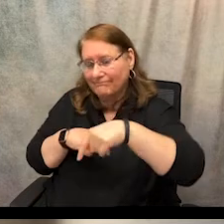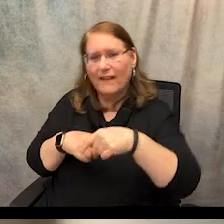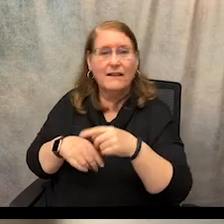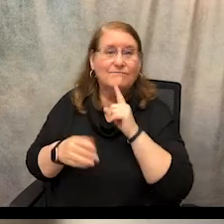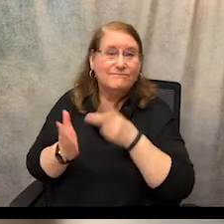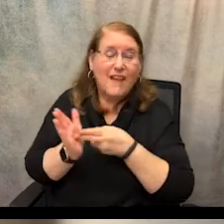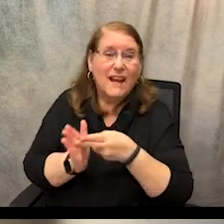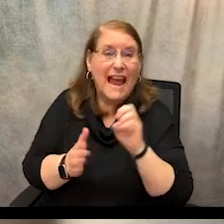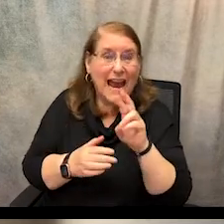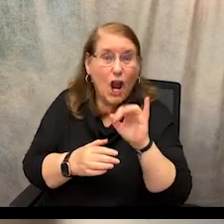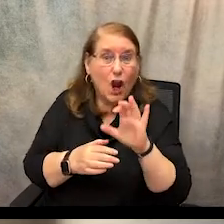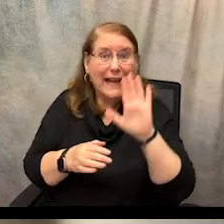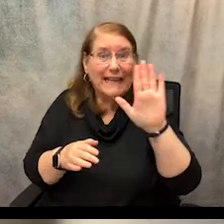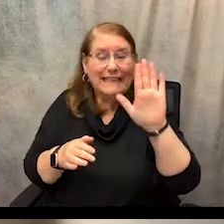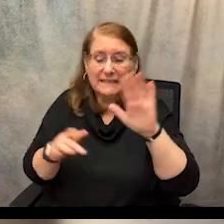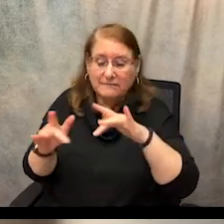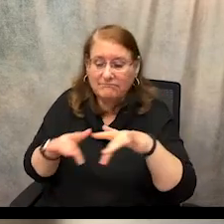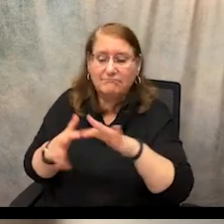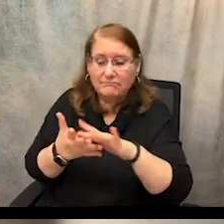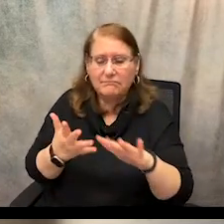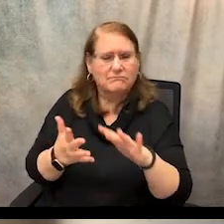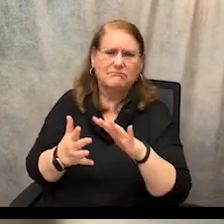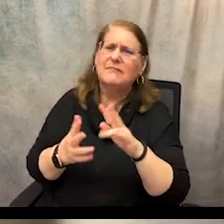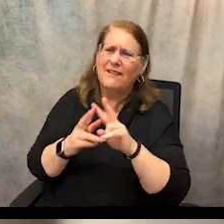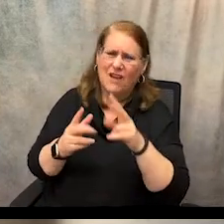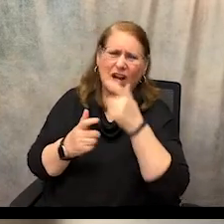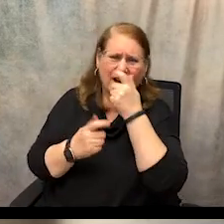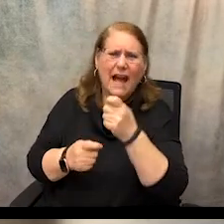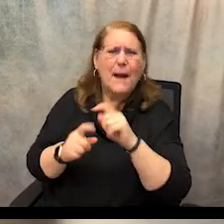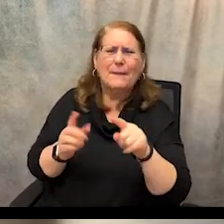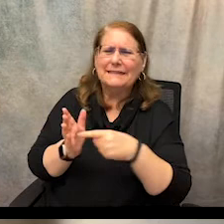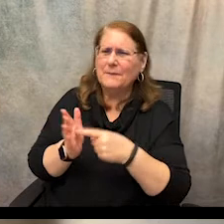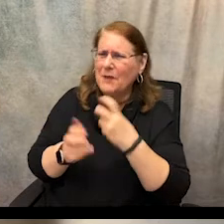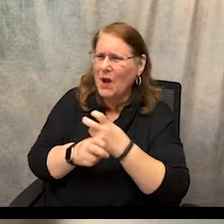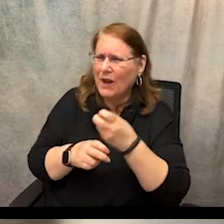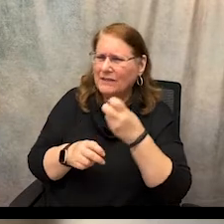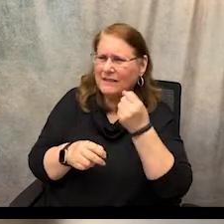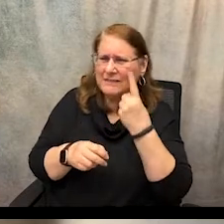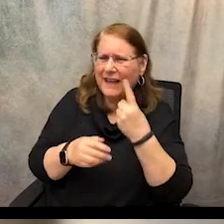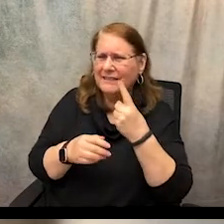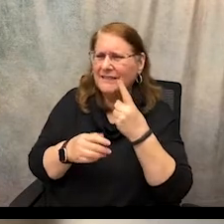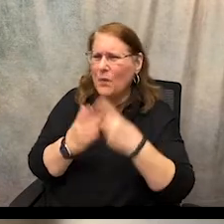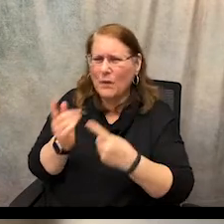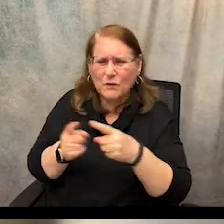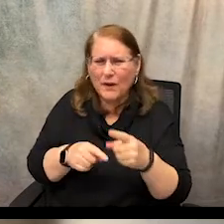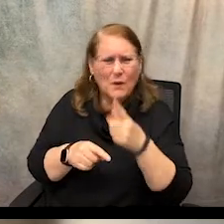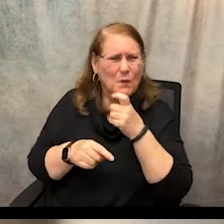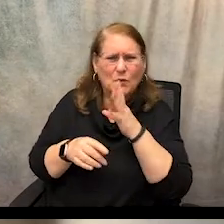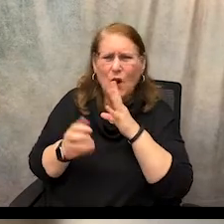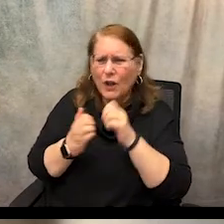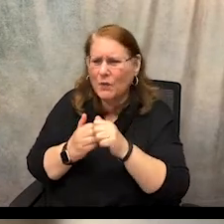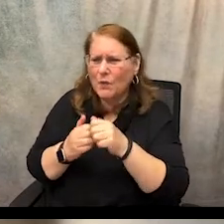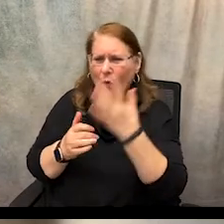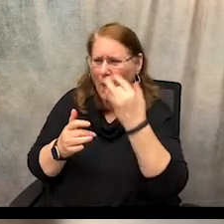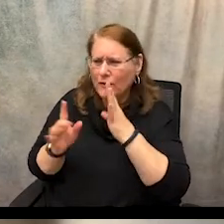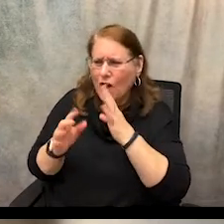honest, the stuff that Eric captured is very compelling, but it can also often be very difficult to understand sort of like what's going on, who he's talking to, why he's